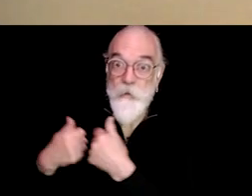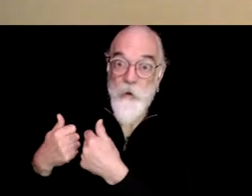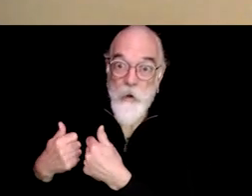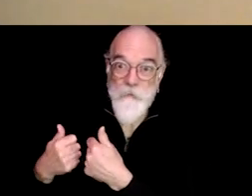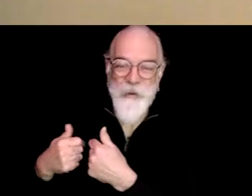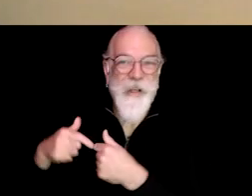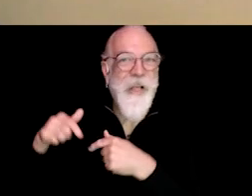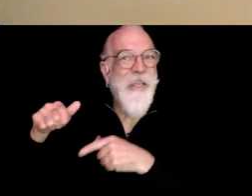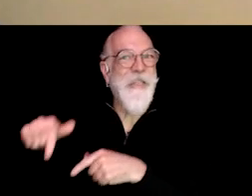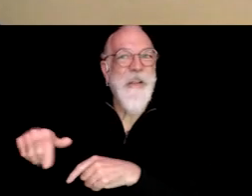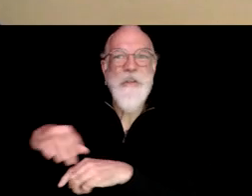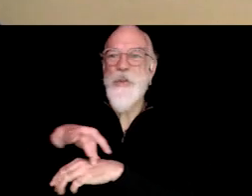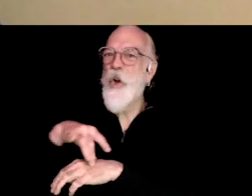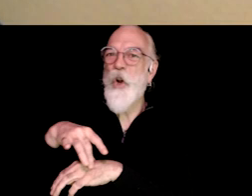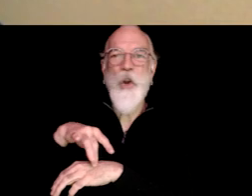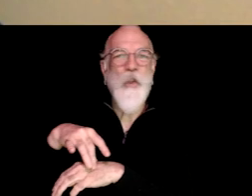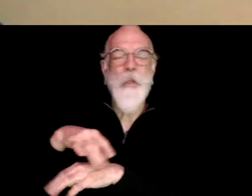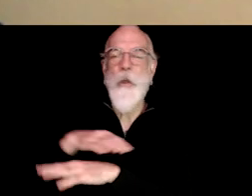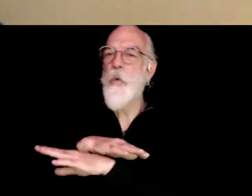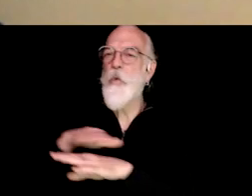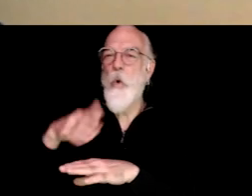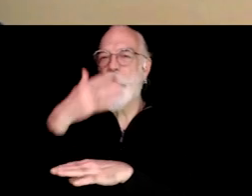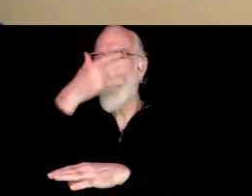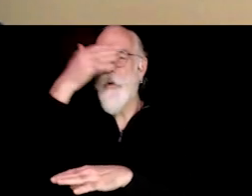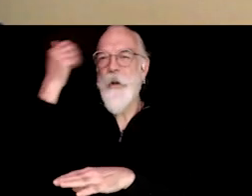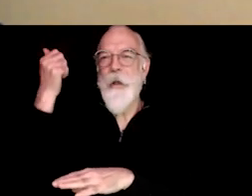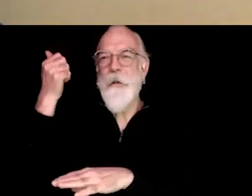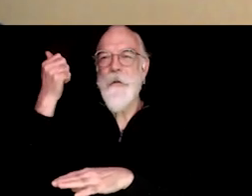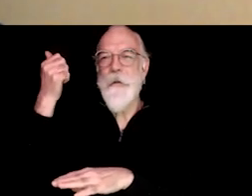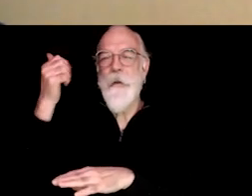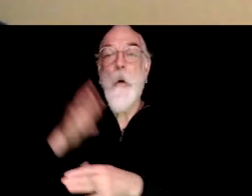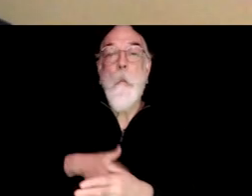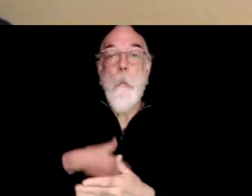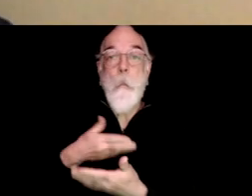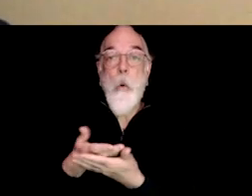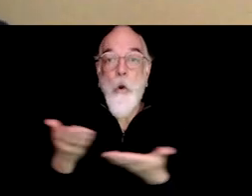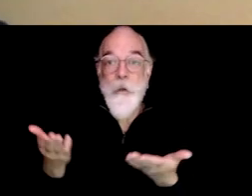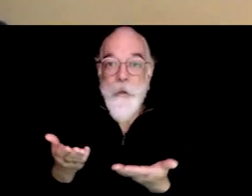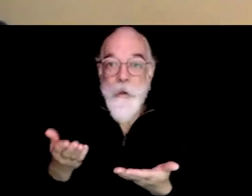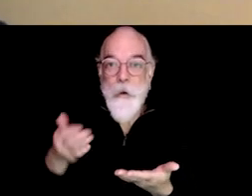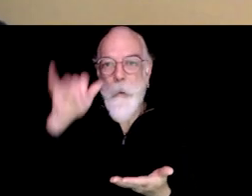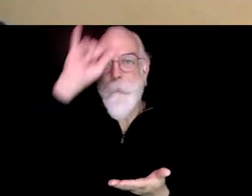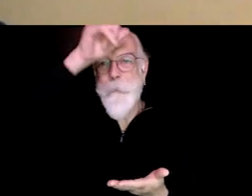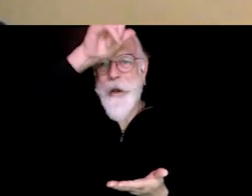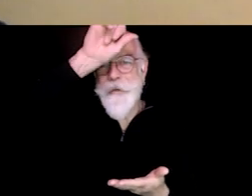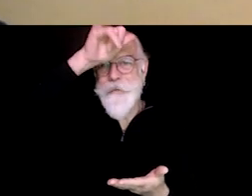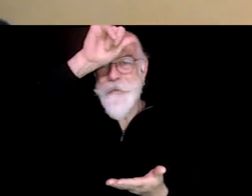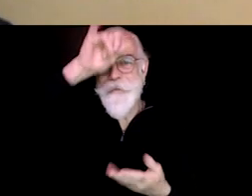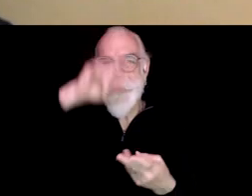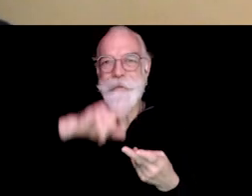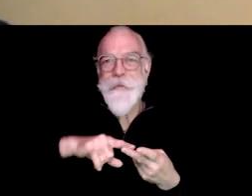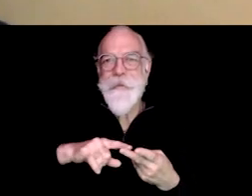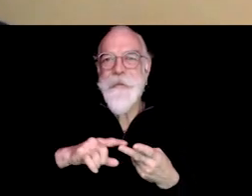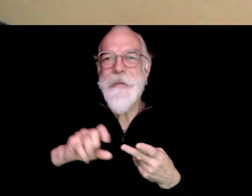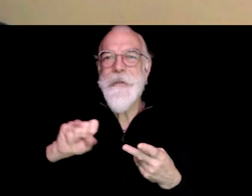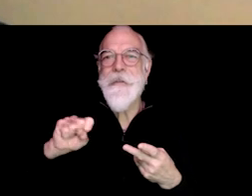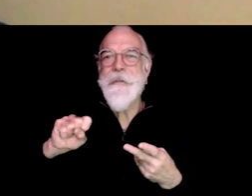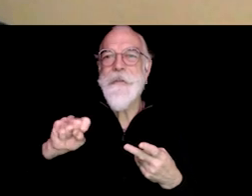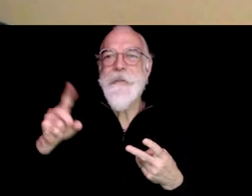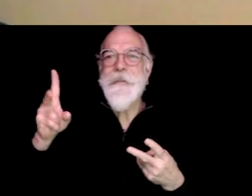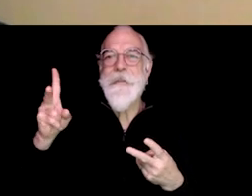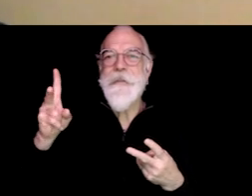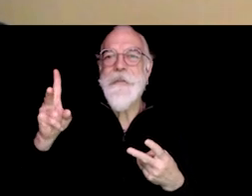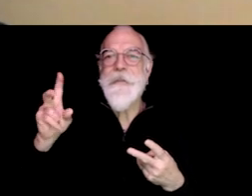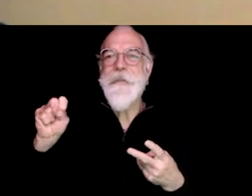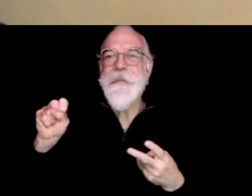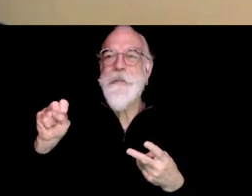forgotten this earth which gave birth to the bison, the scissor tail, even the